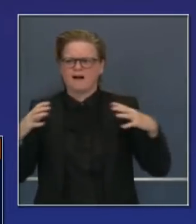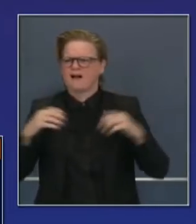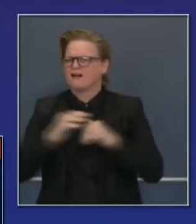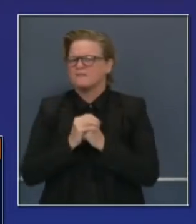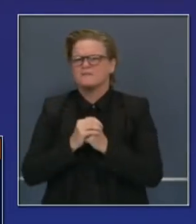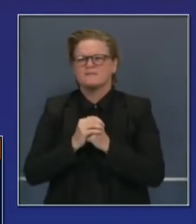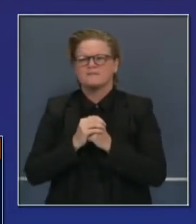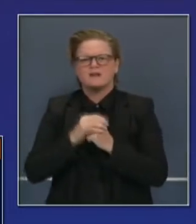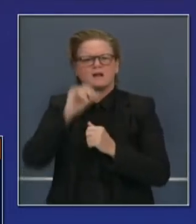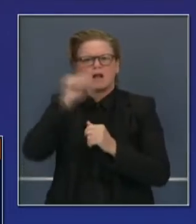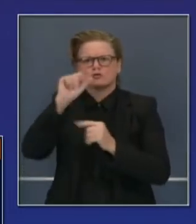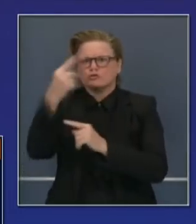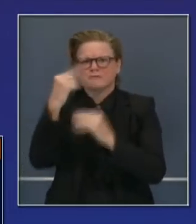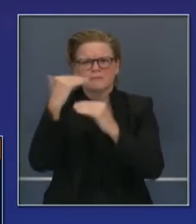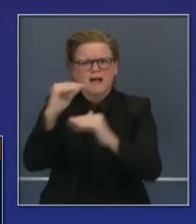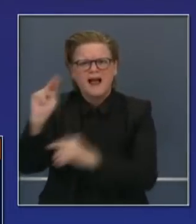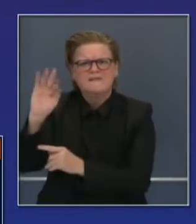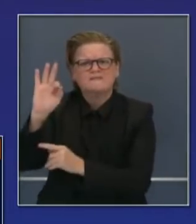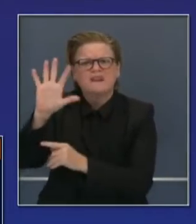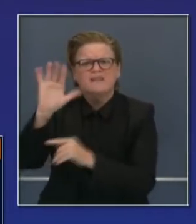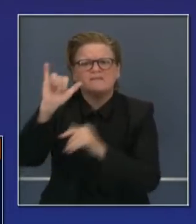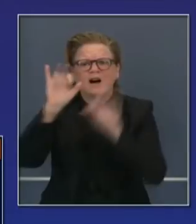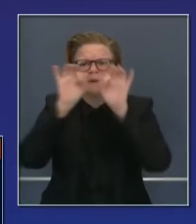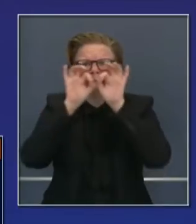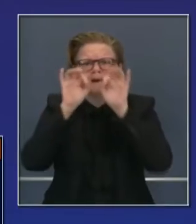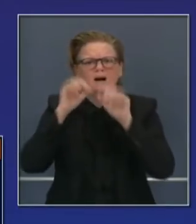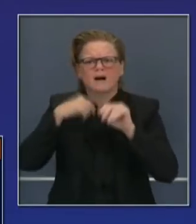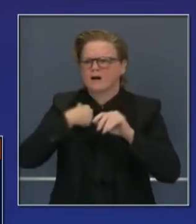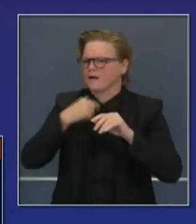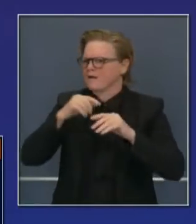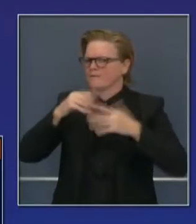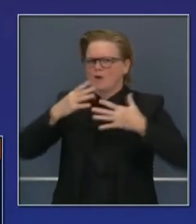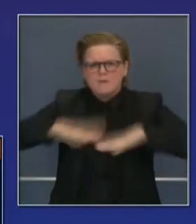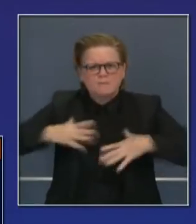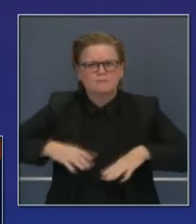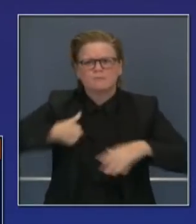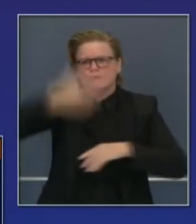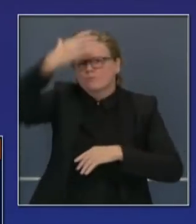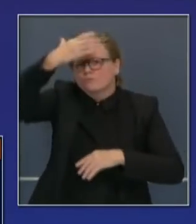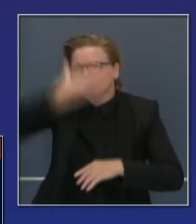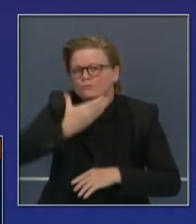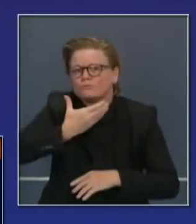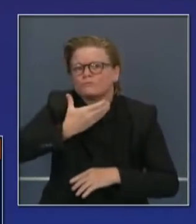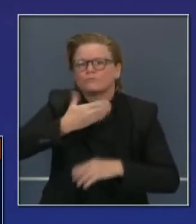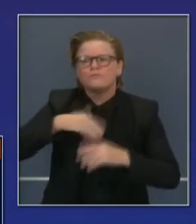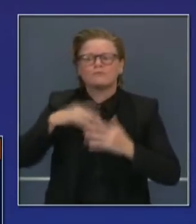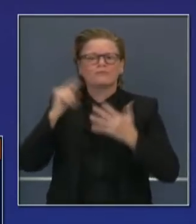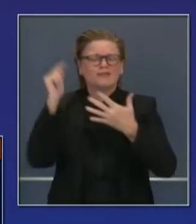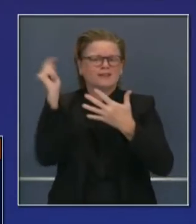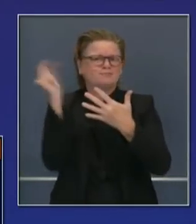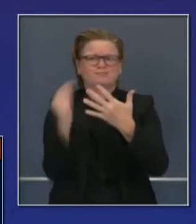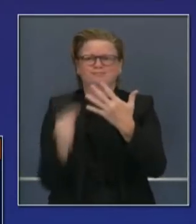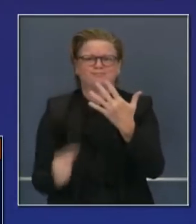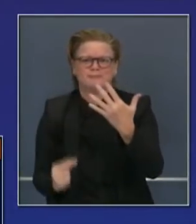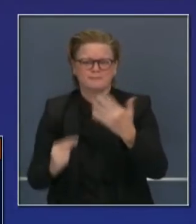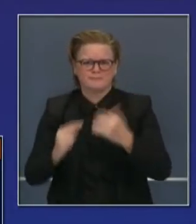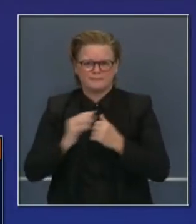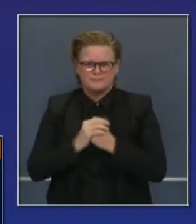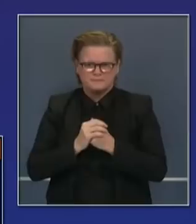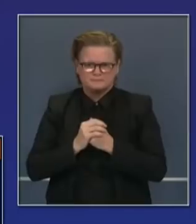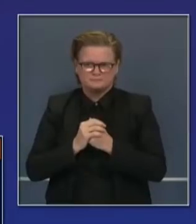but as you can see here, gloves, gowns, face shields, and the like. Over 500 million masks, face